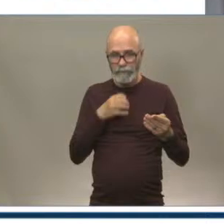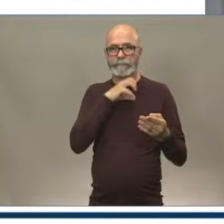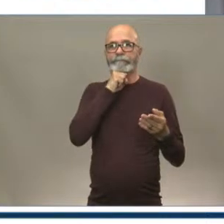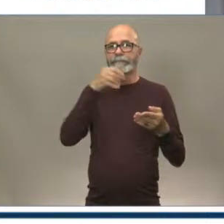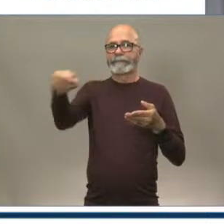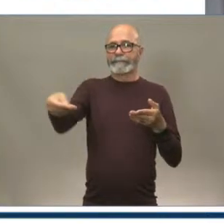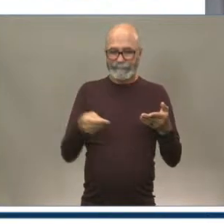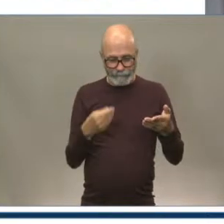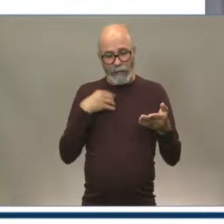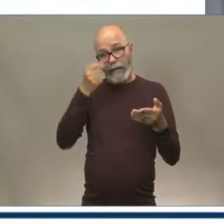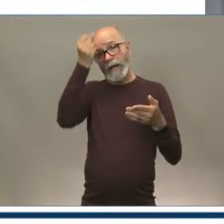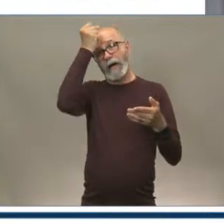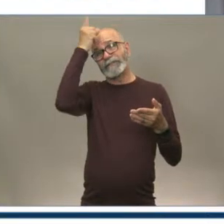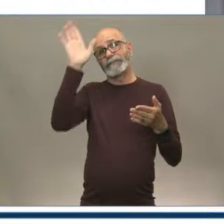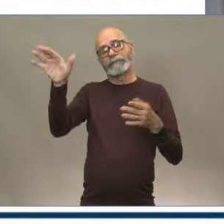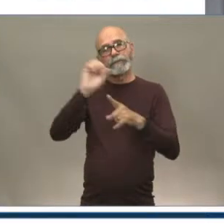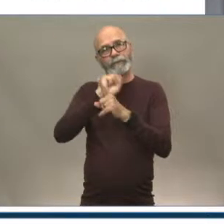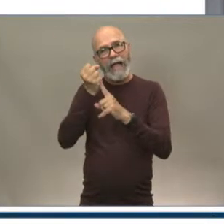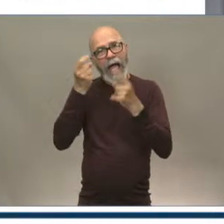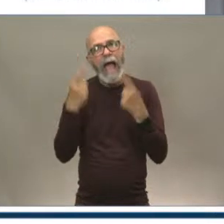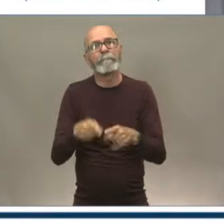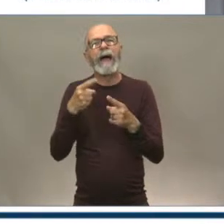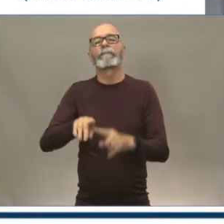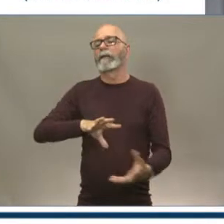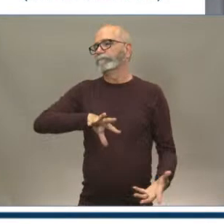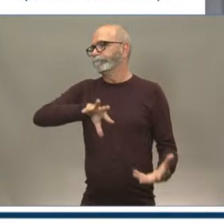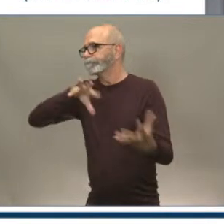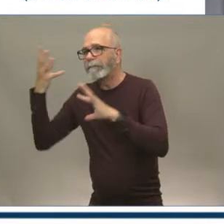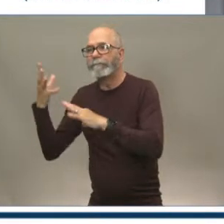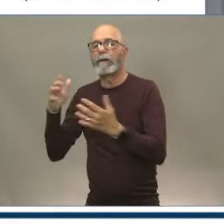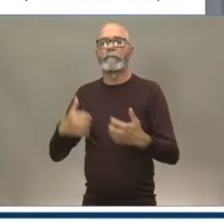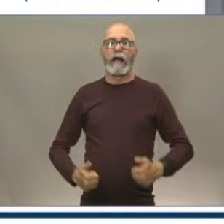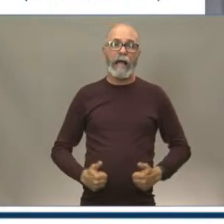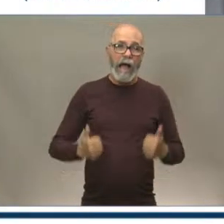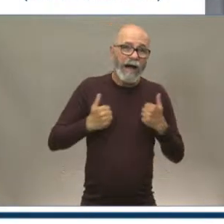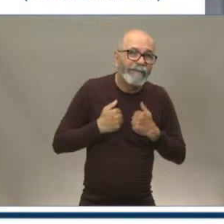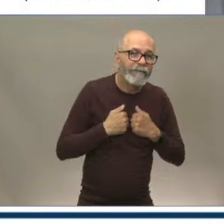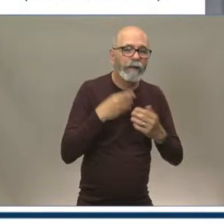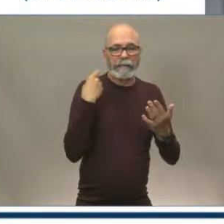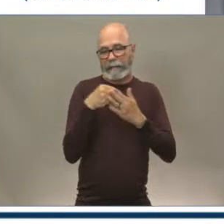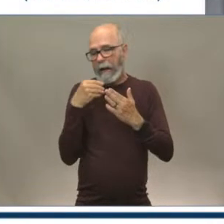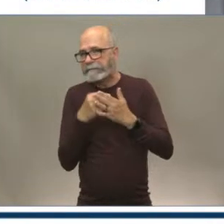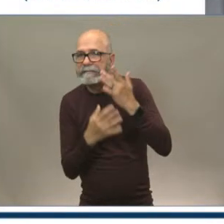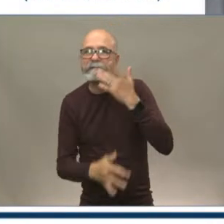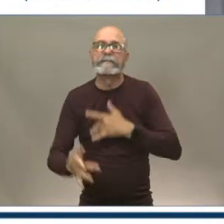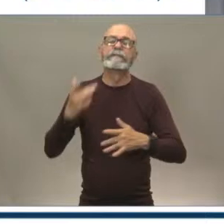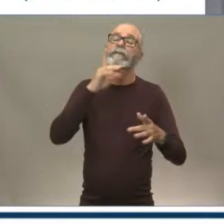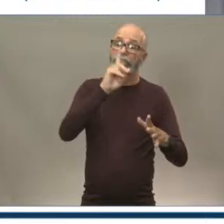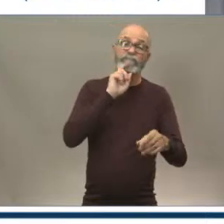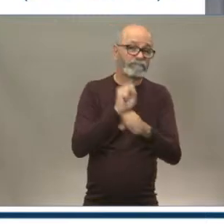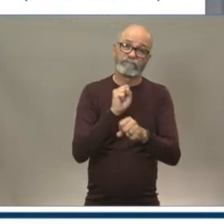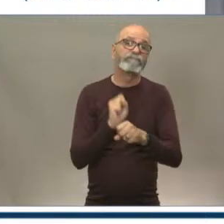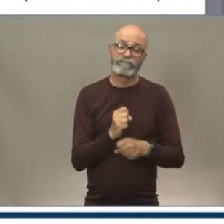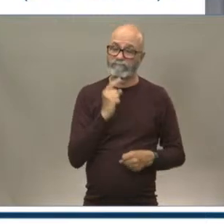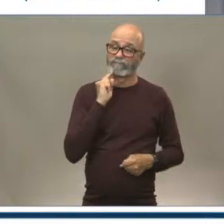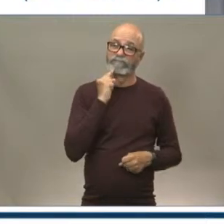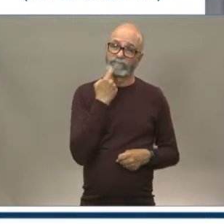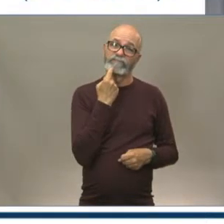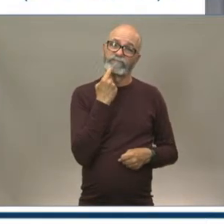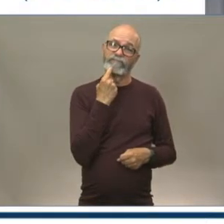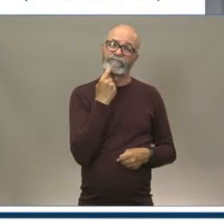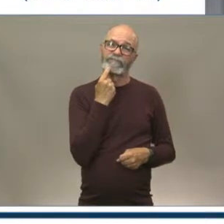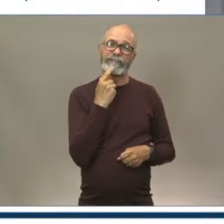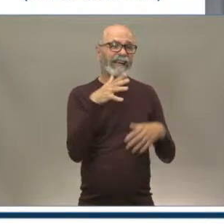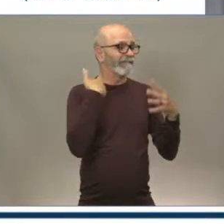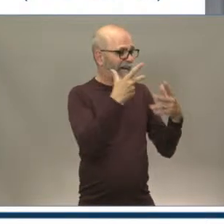situation. It's disrupting daily lives, but we want to make sure that you know how serious this is. We're working hard with our vaccine rollout, dropping